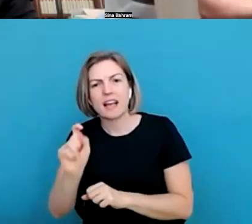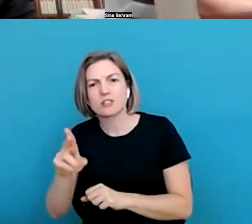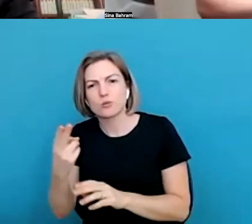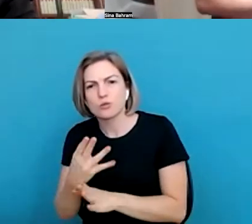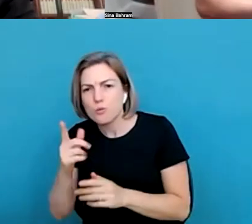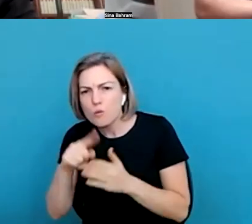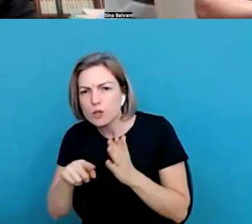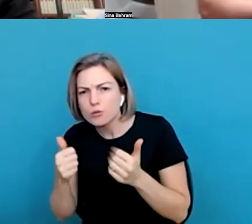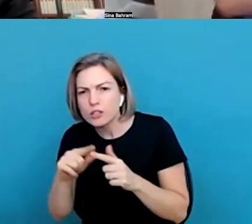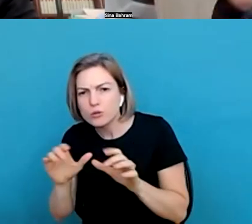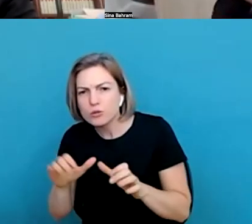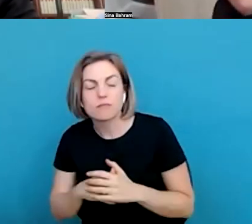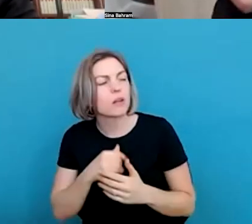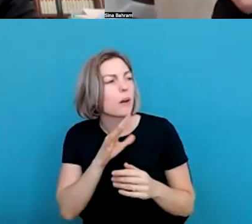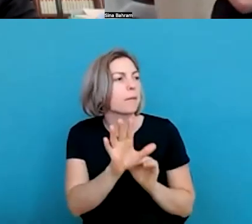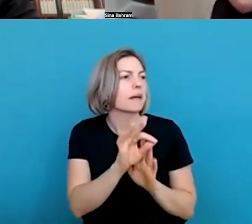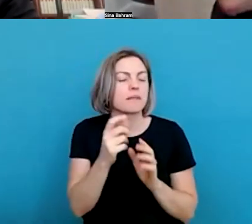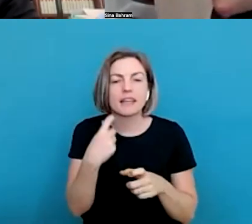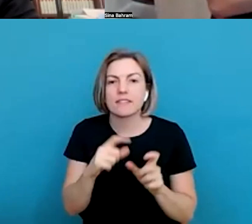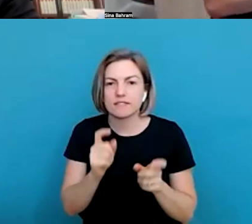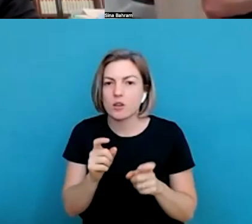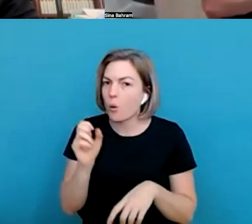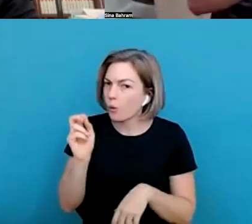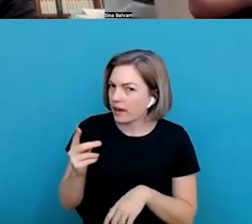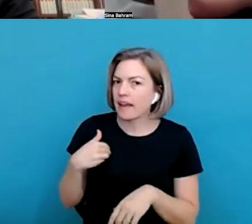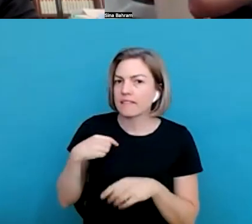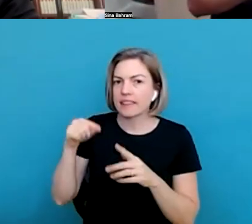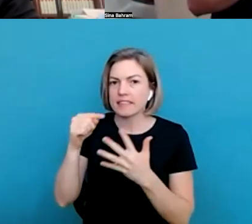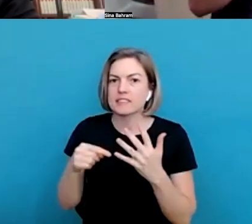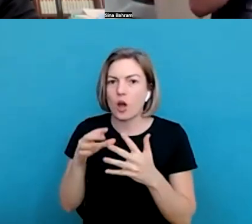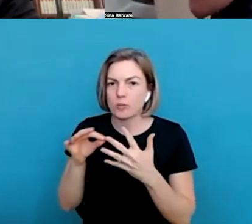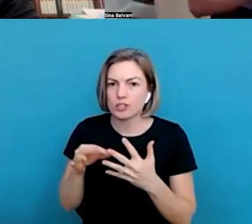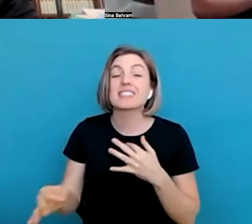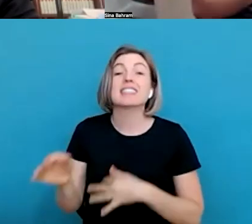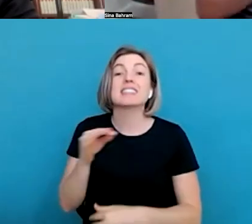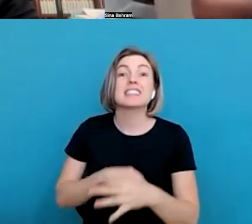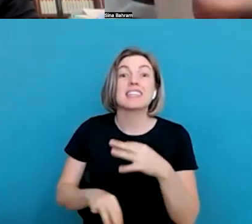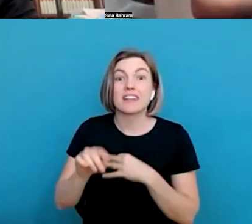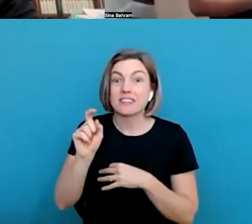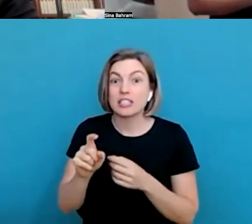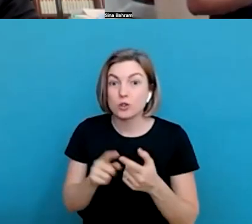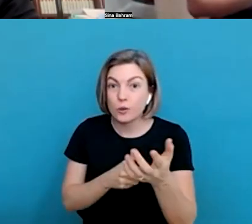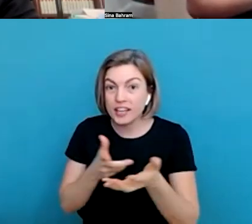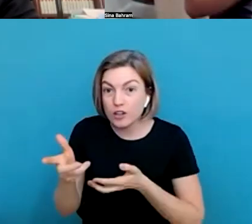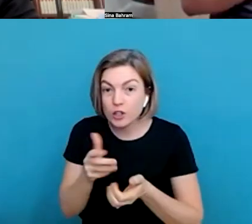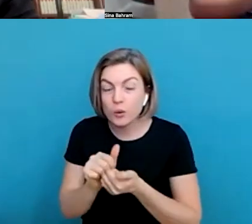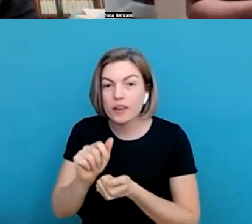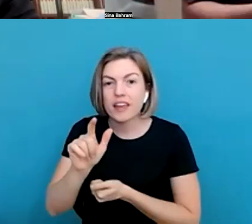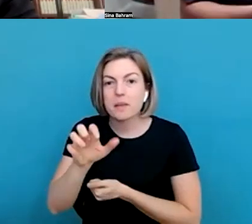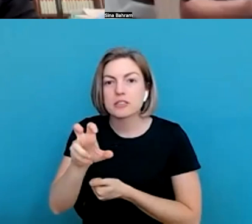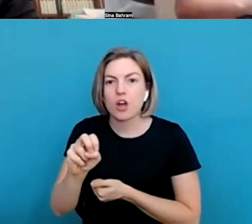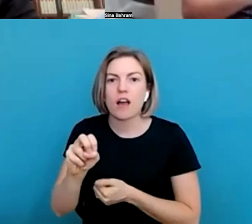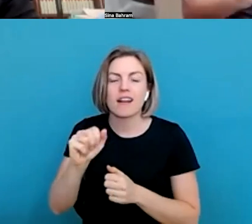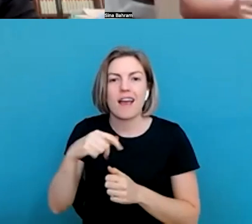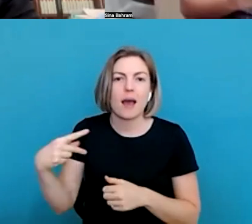out a gift. These options are available, right? Instead of needing to interact with the Amazon app. Instead